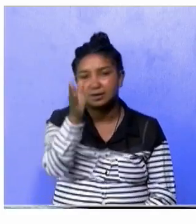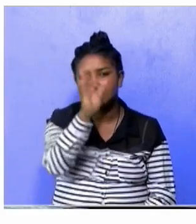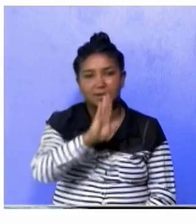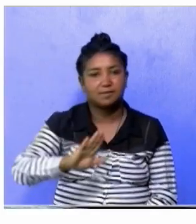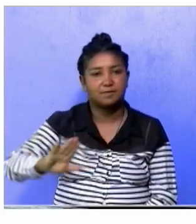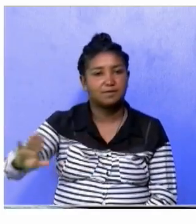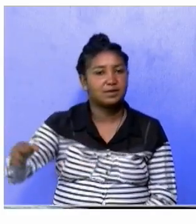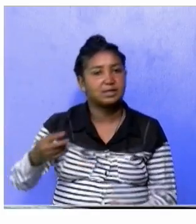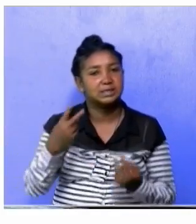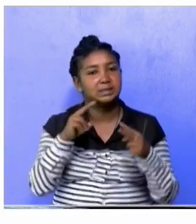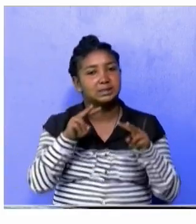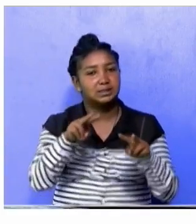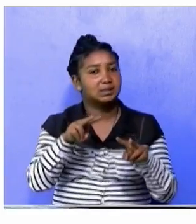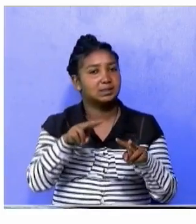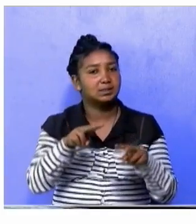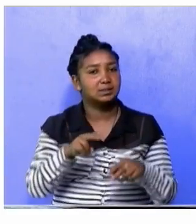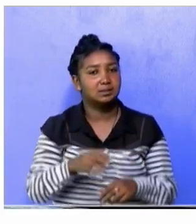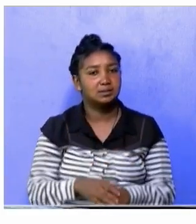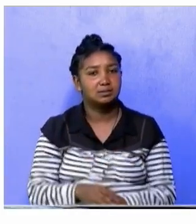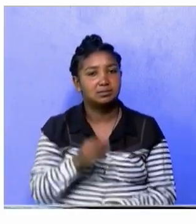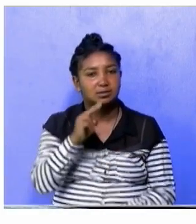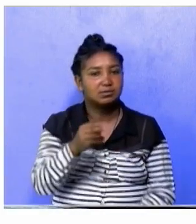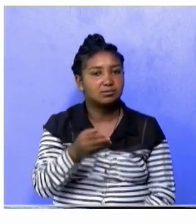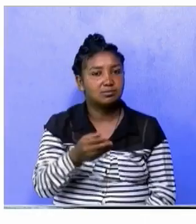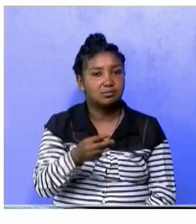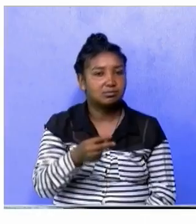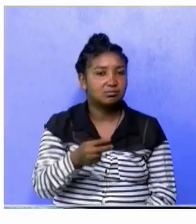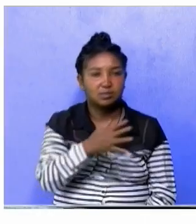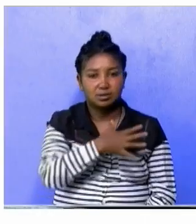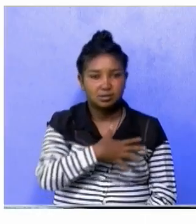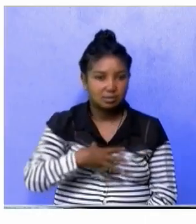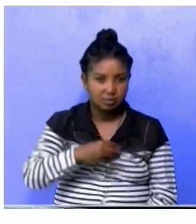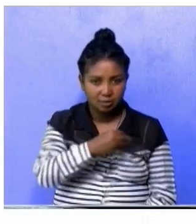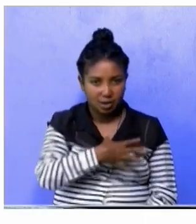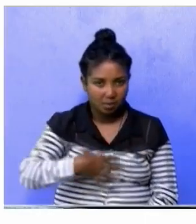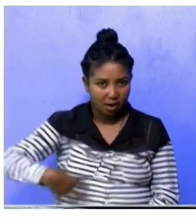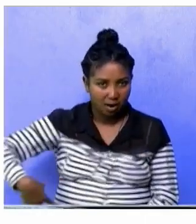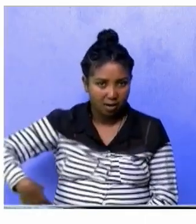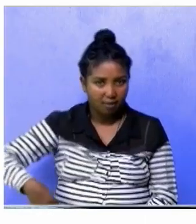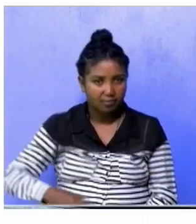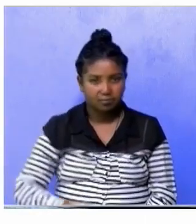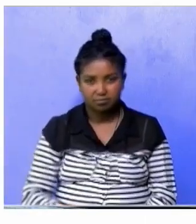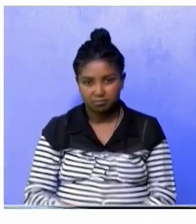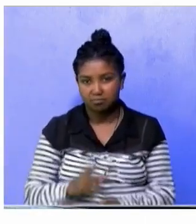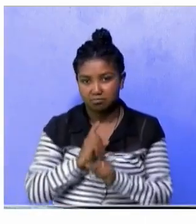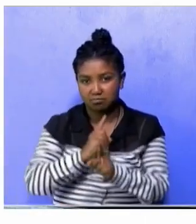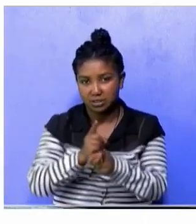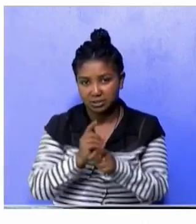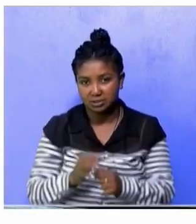never seen a zebra. That's it.